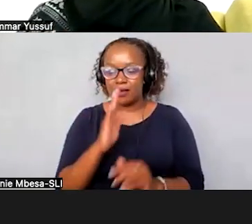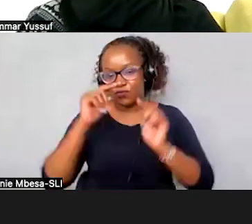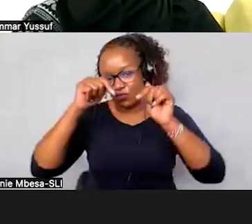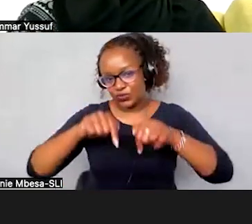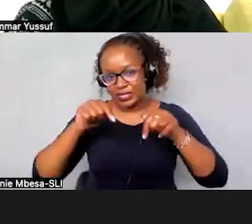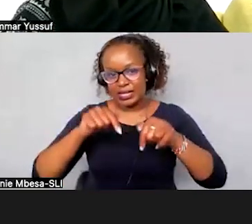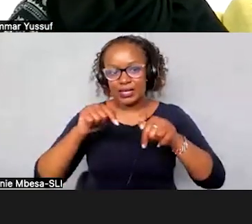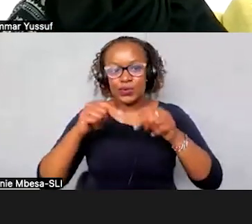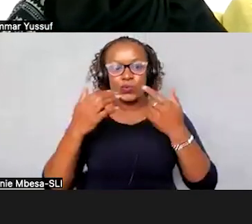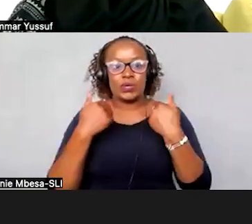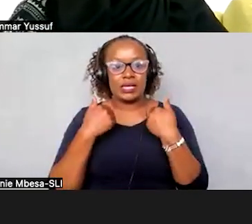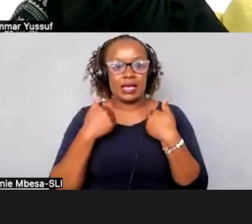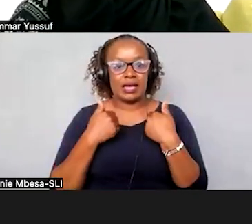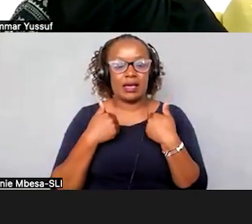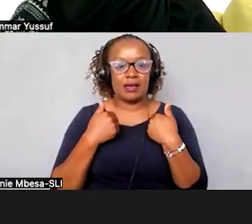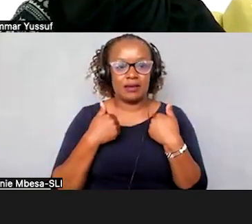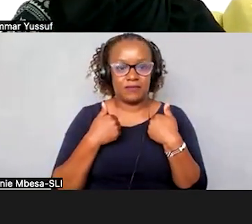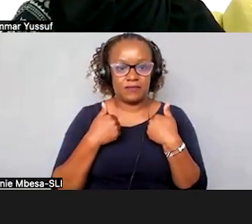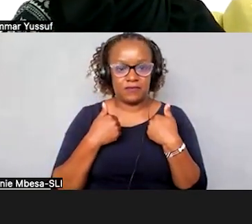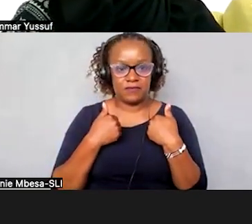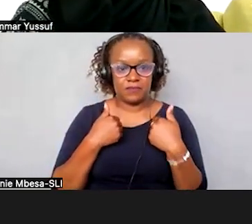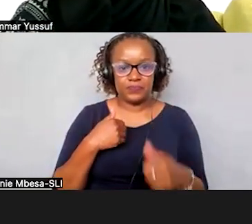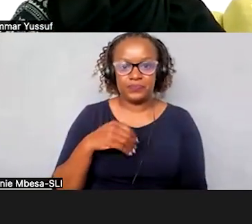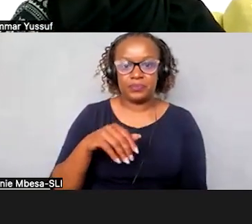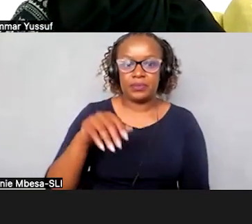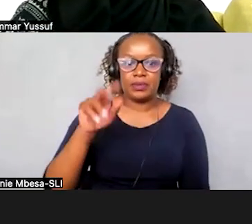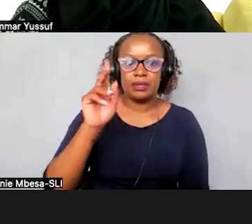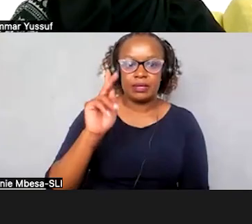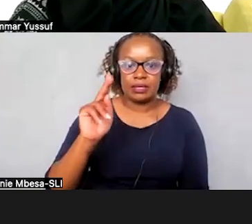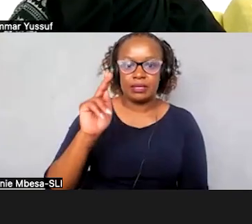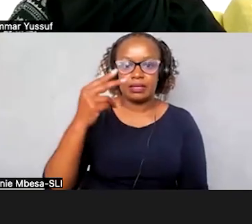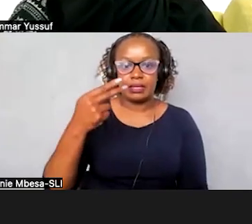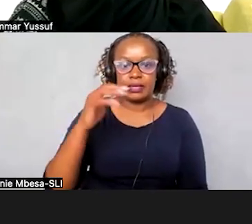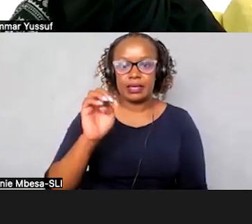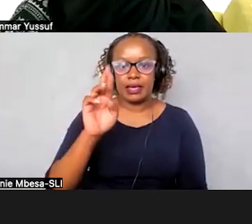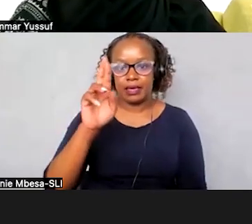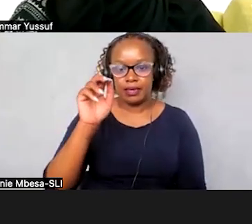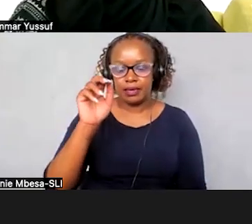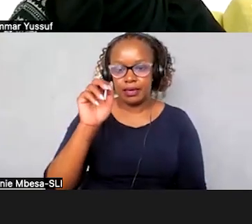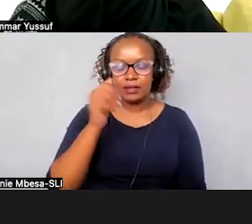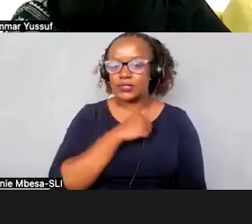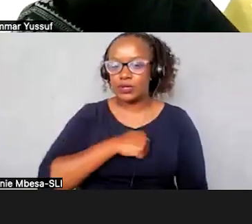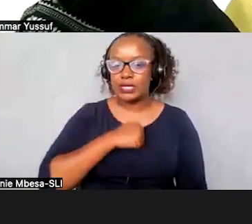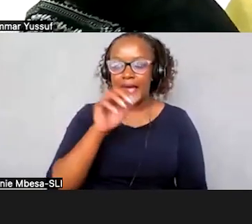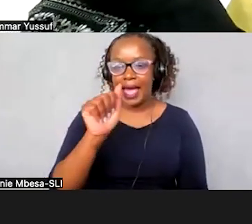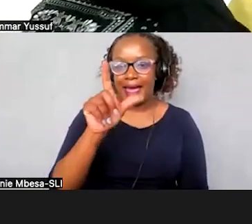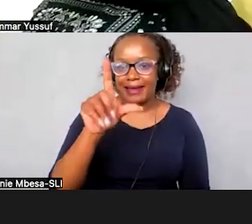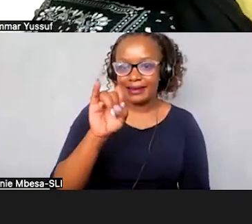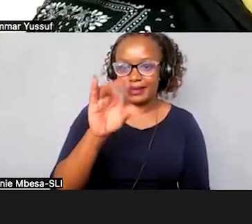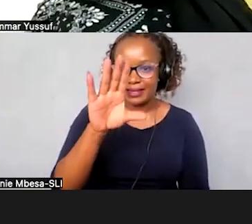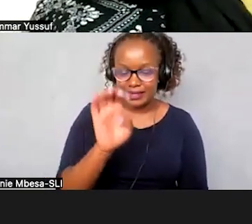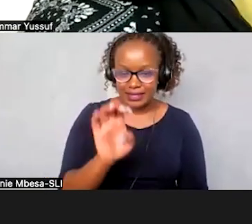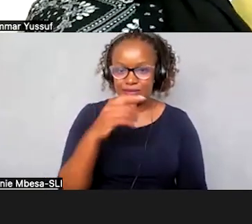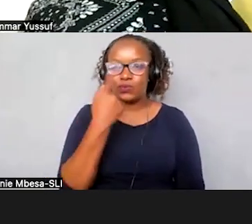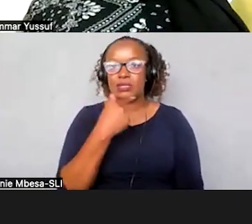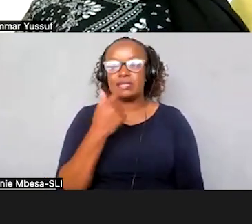Ngari. She is the movement building lead at the Girl Generation. And Alice is an accomplished